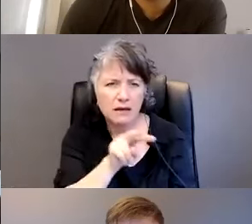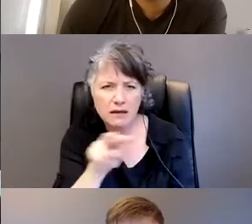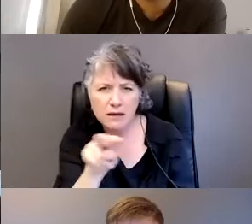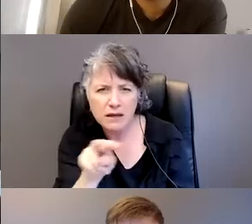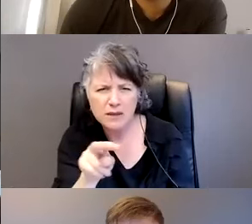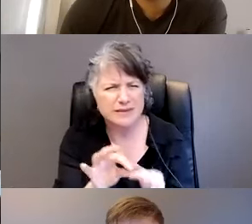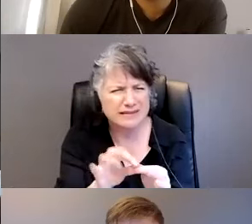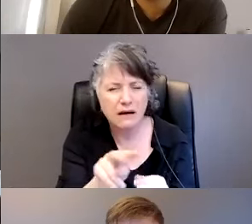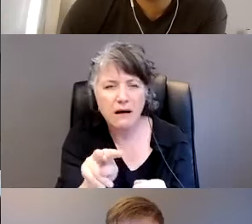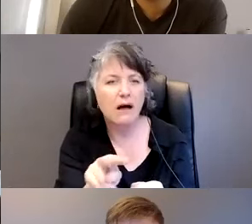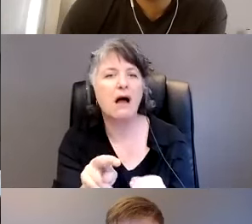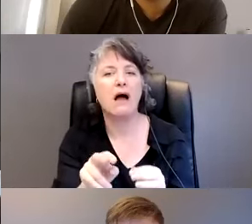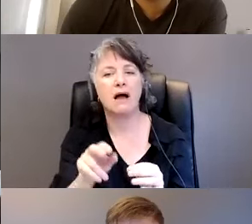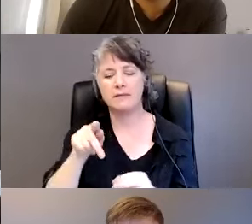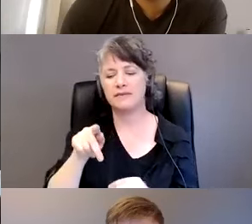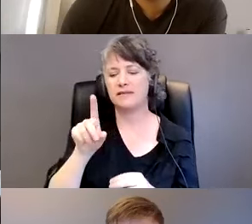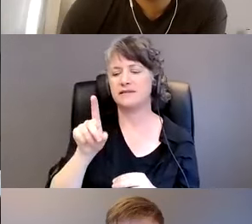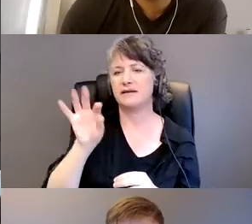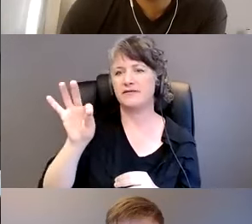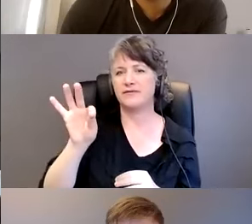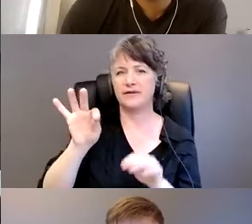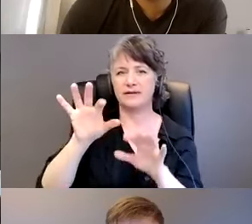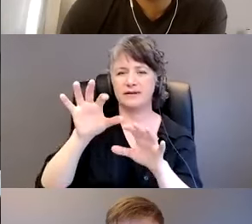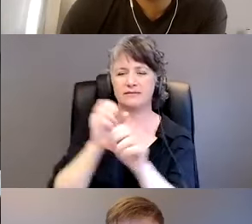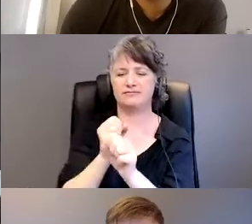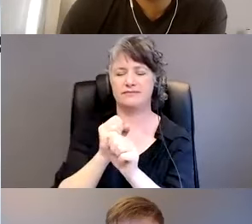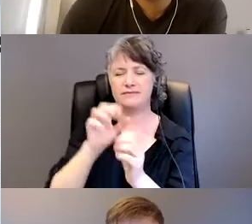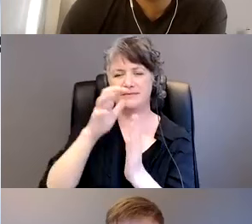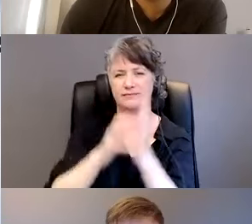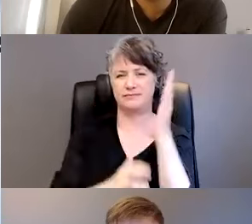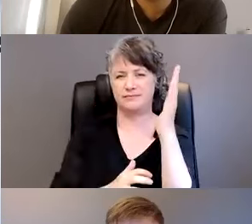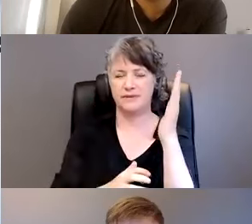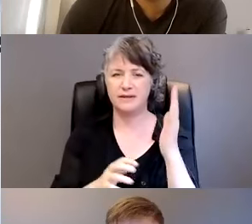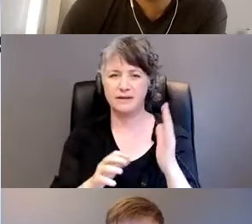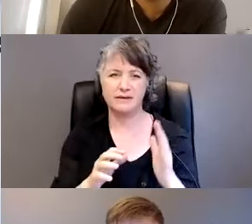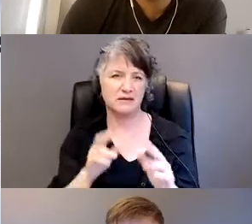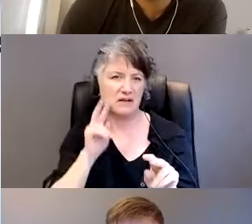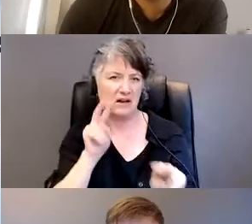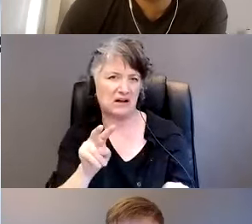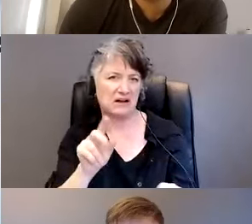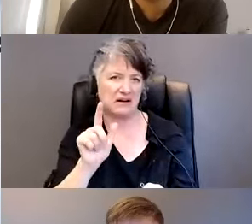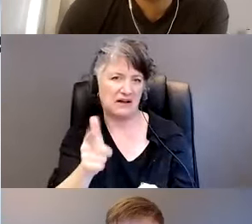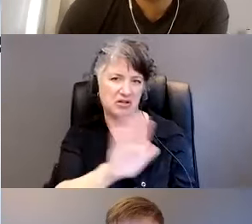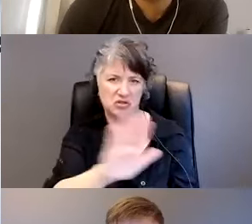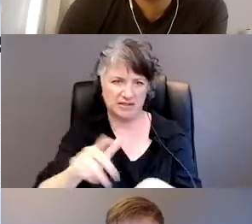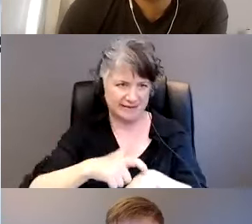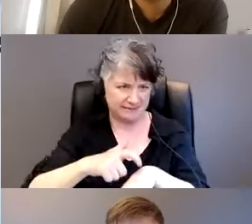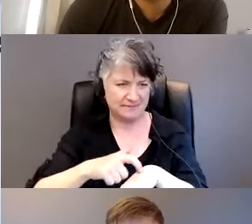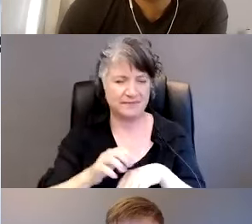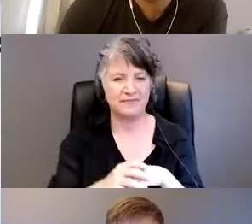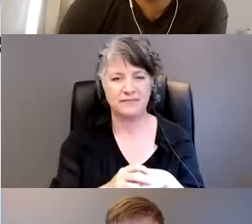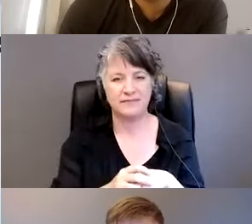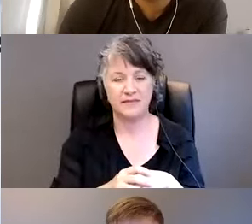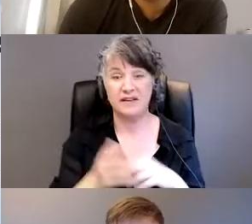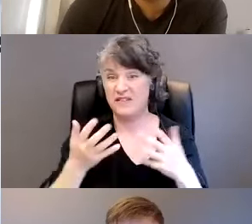the presentation for your own viewing after the session today. Just as a reminder, there will be a survey